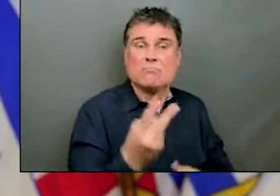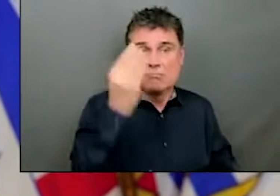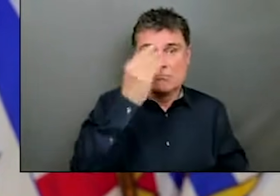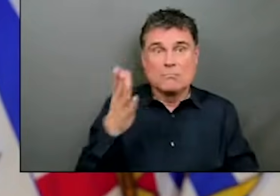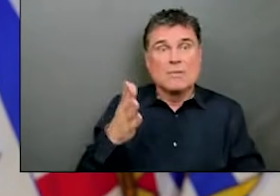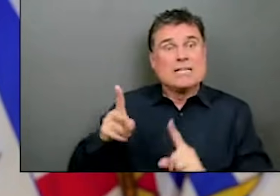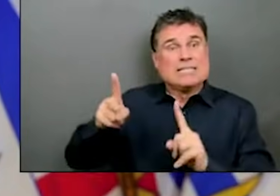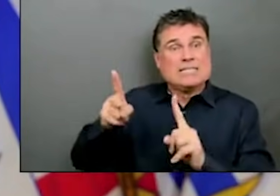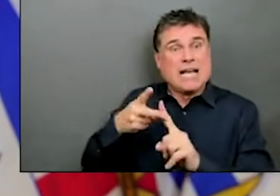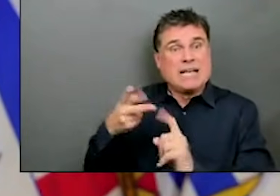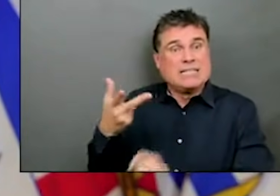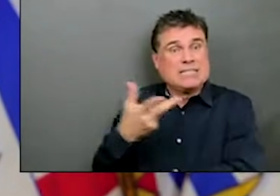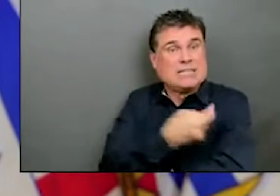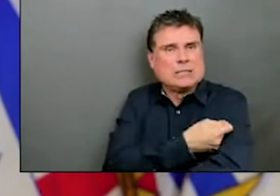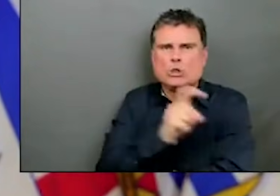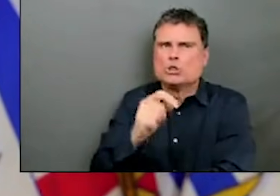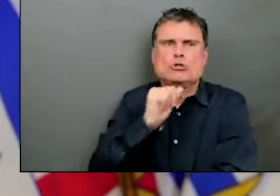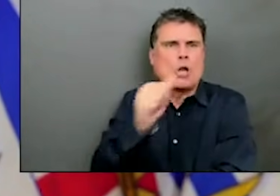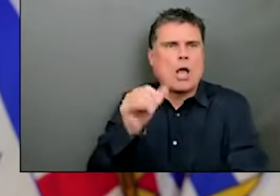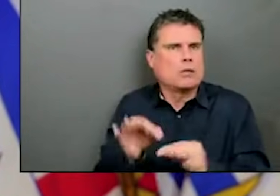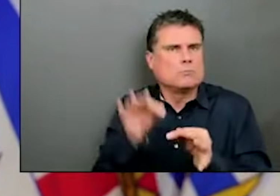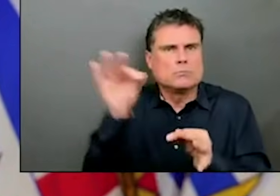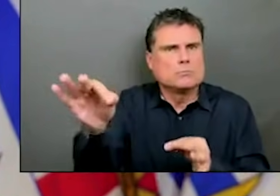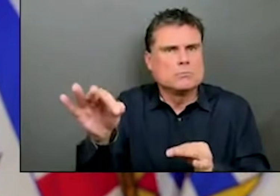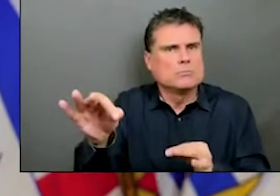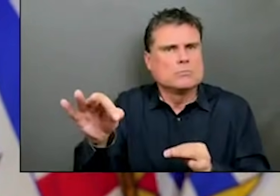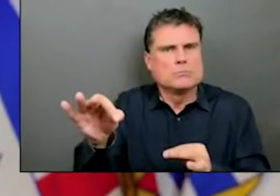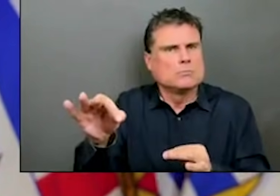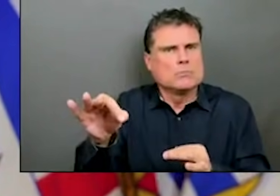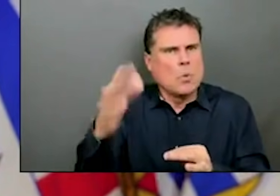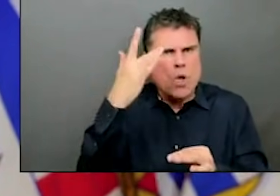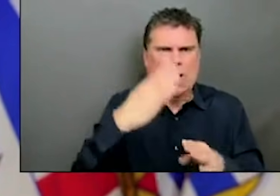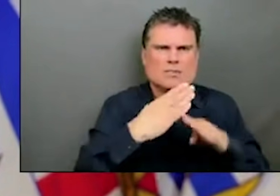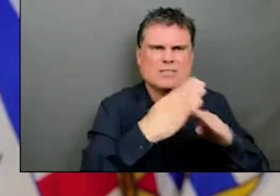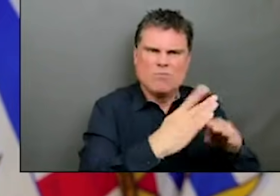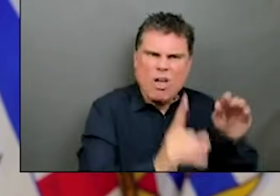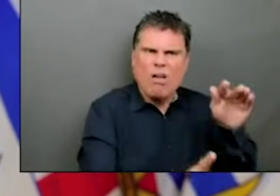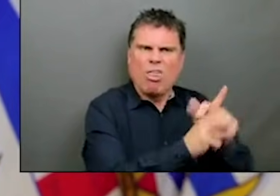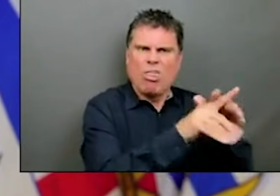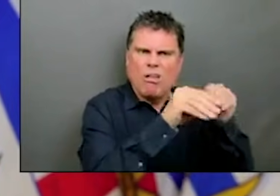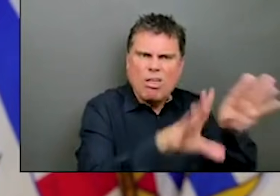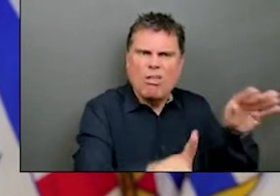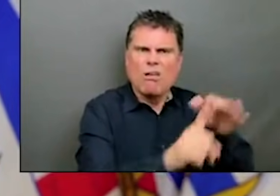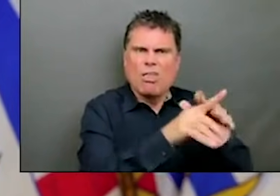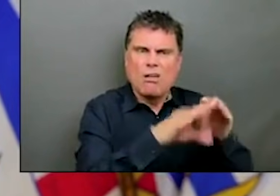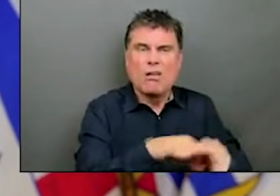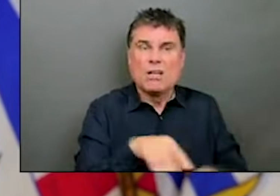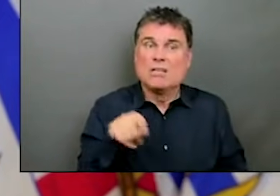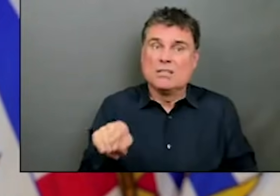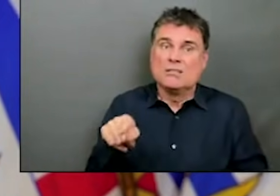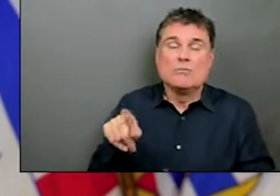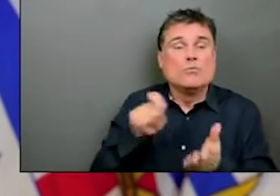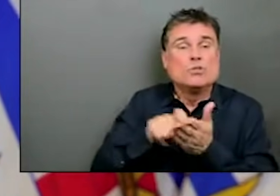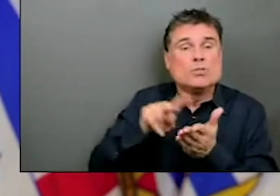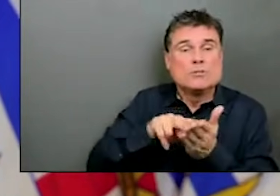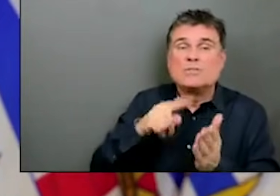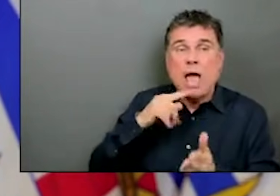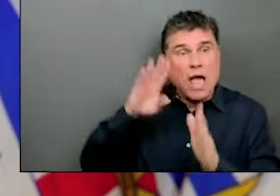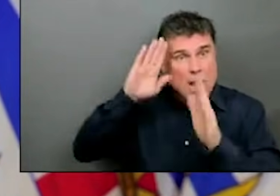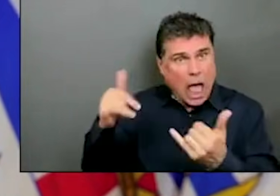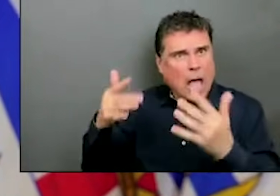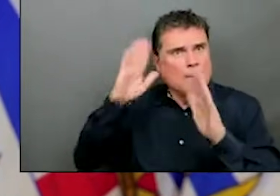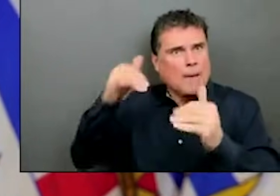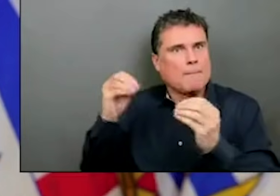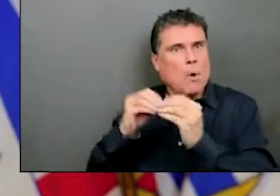delayed in elderly individuals. So given the research and the fact that you said you do expect more outbreaks as visitations increase, why